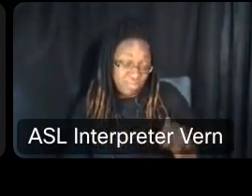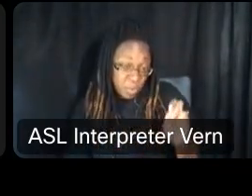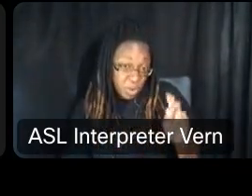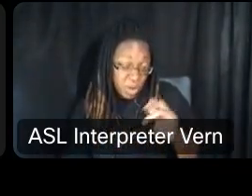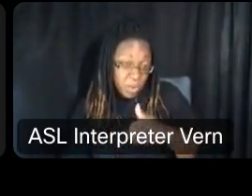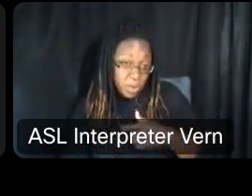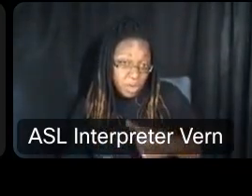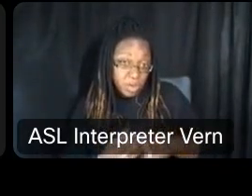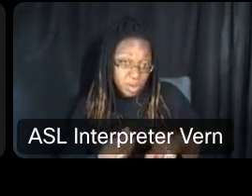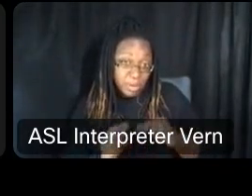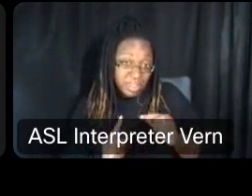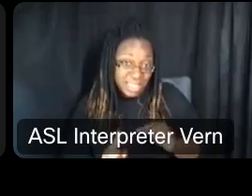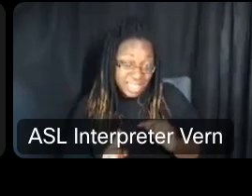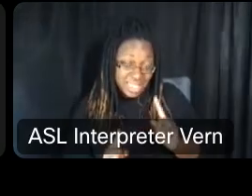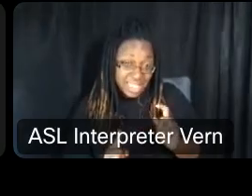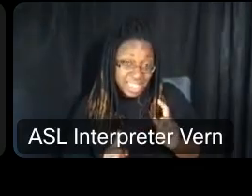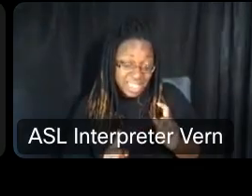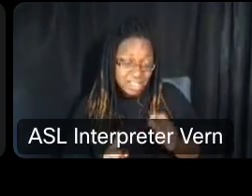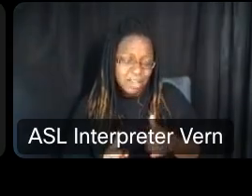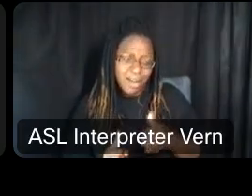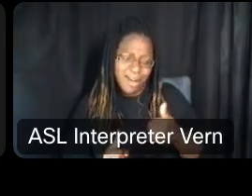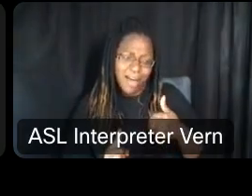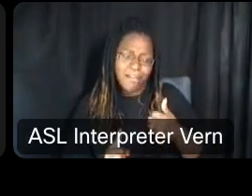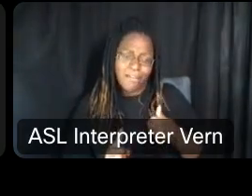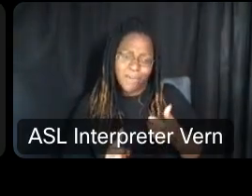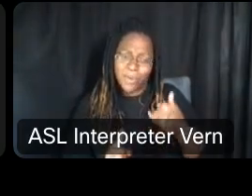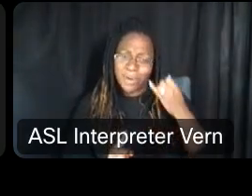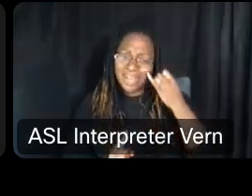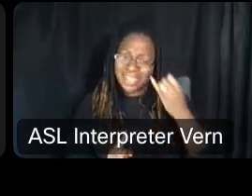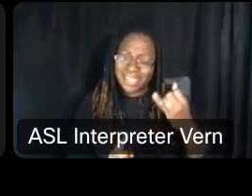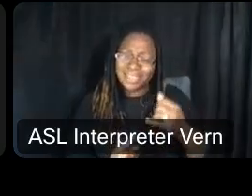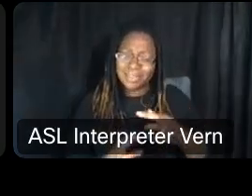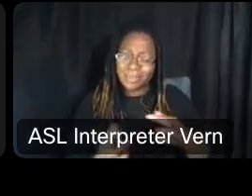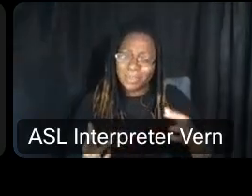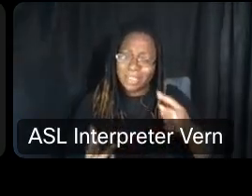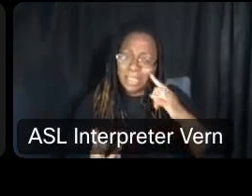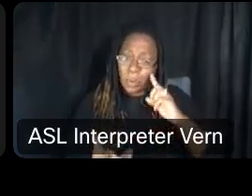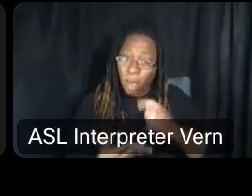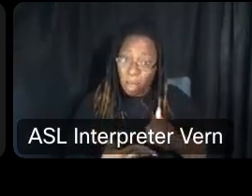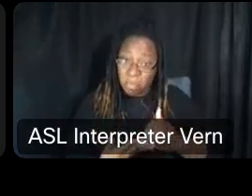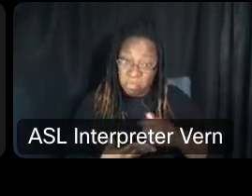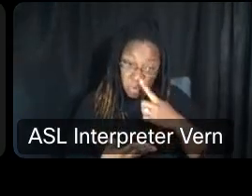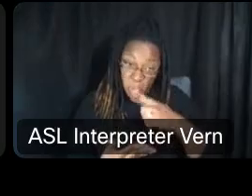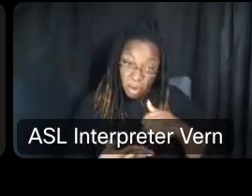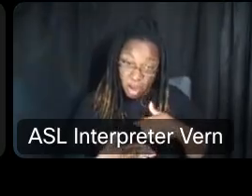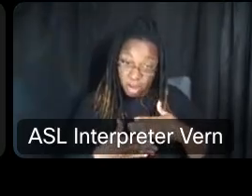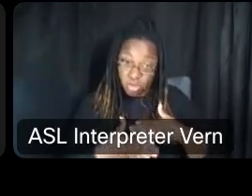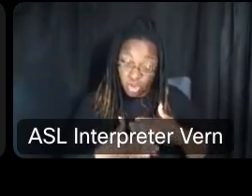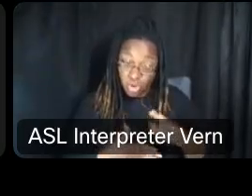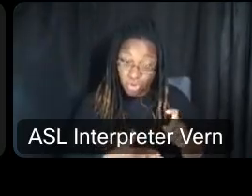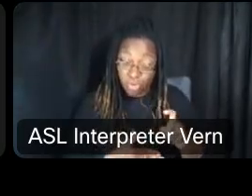more about this? Or I have some ideas or of resources that might be helpful. Would it be all right if I shared those,